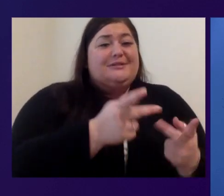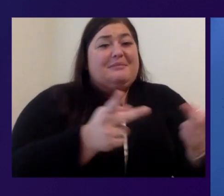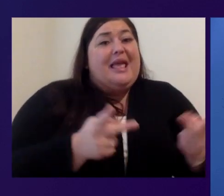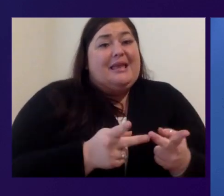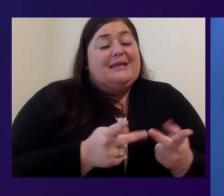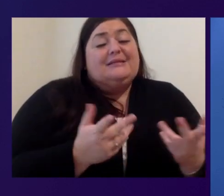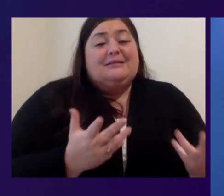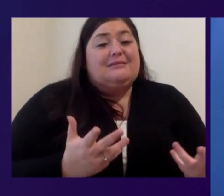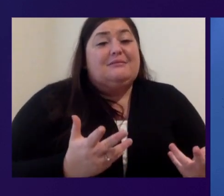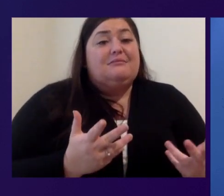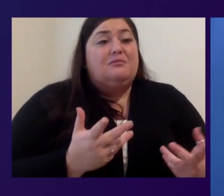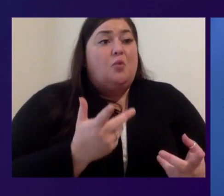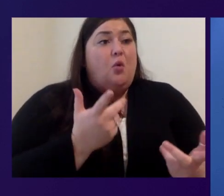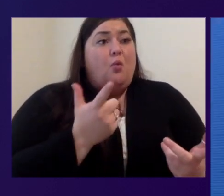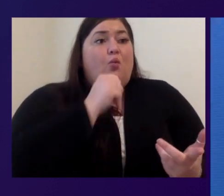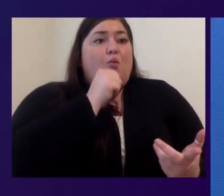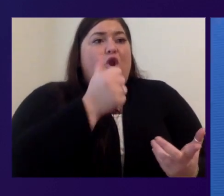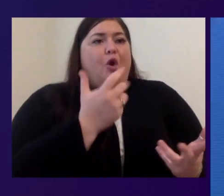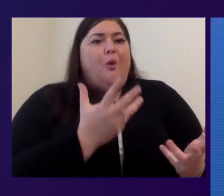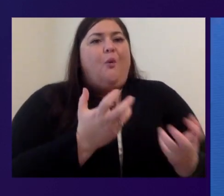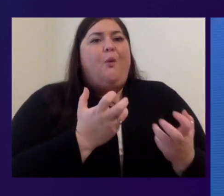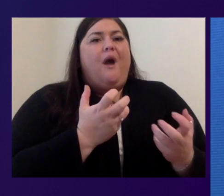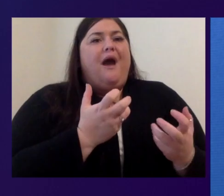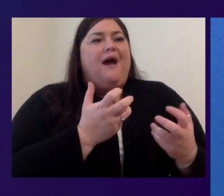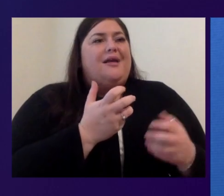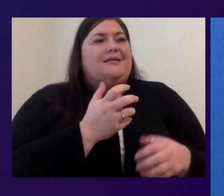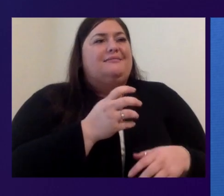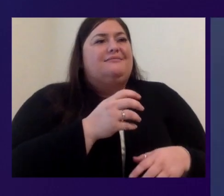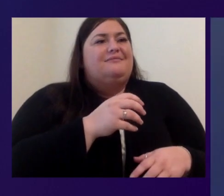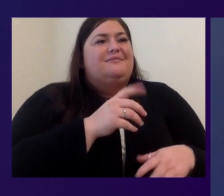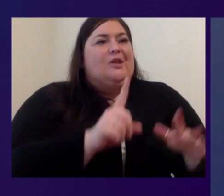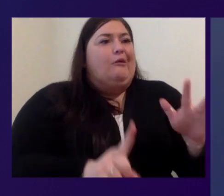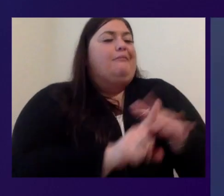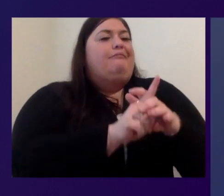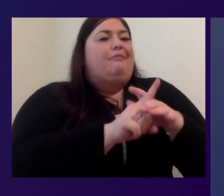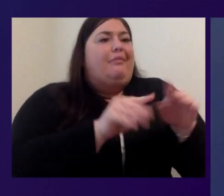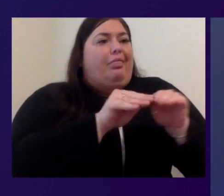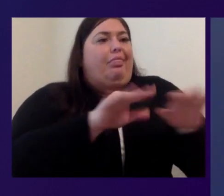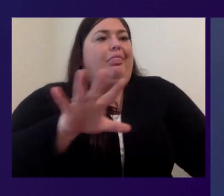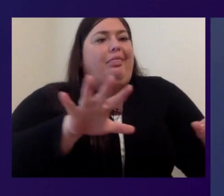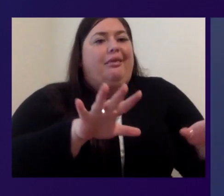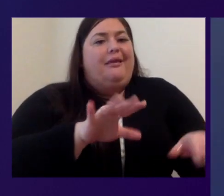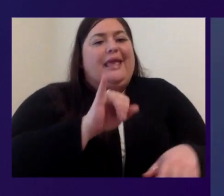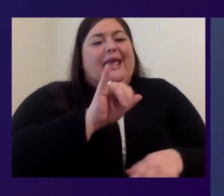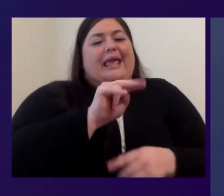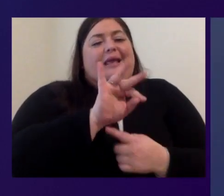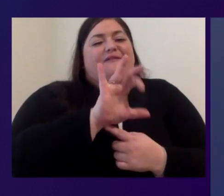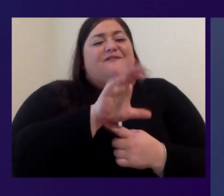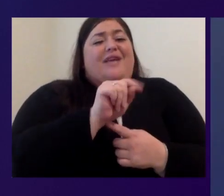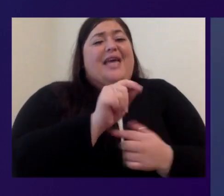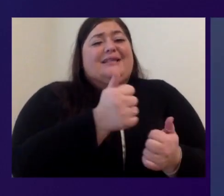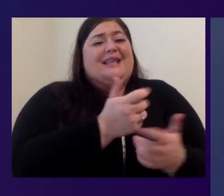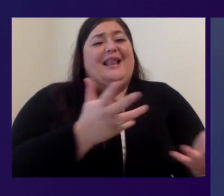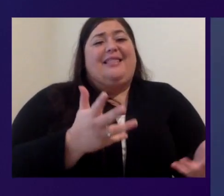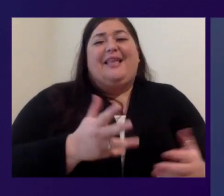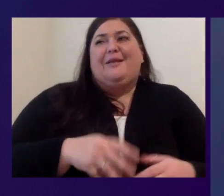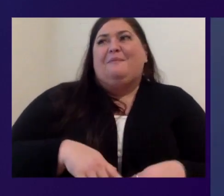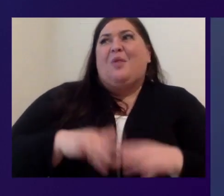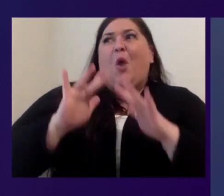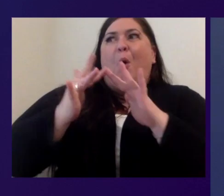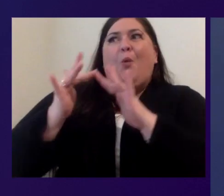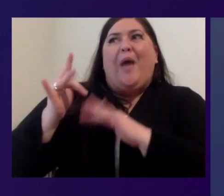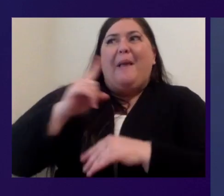instance that's going to go away and not infect anything else when they're done. Yeah, I don't know what you mean. The web is a dangerous place. only